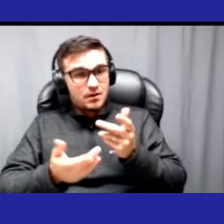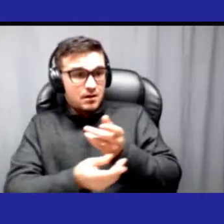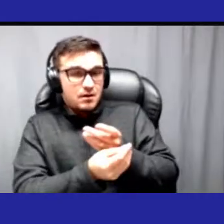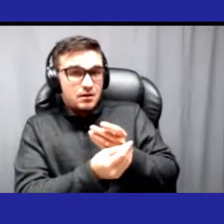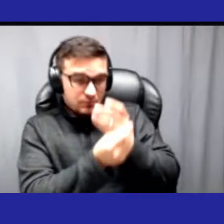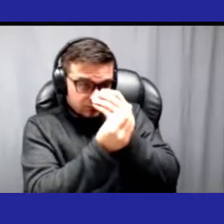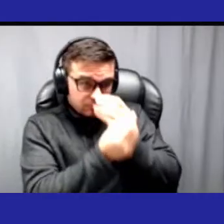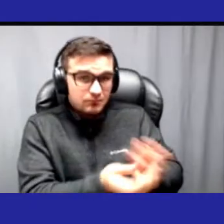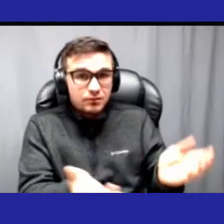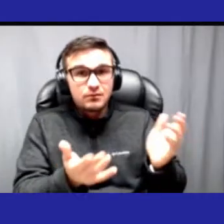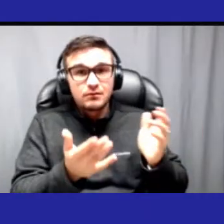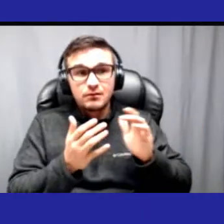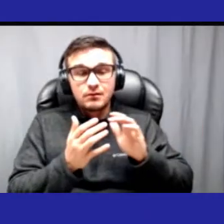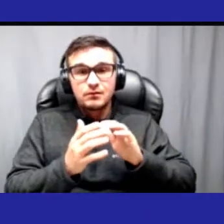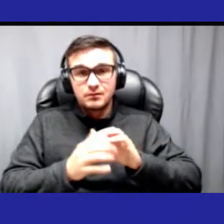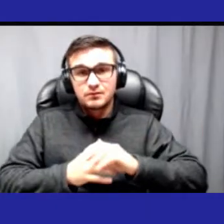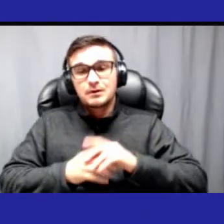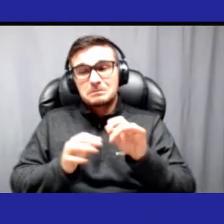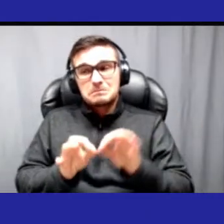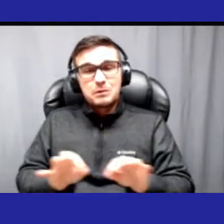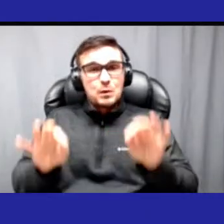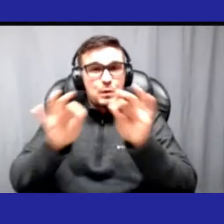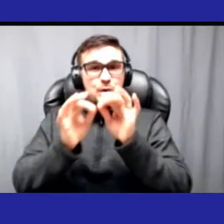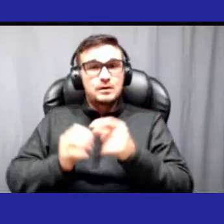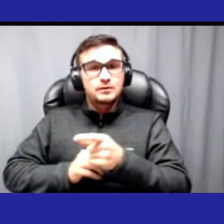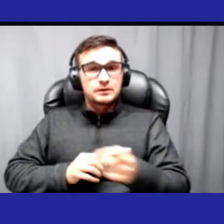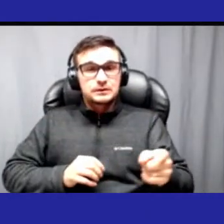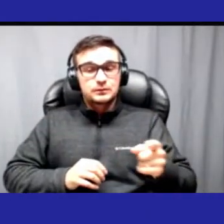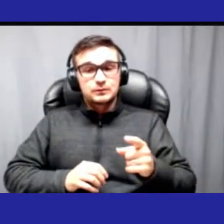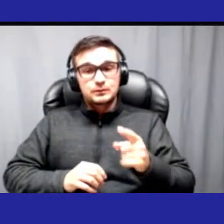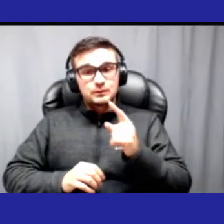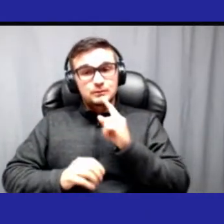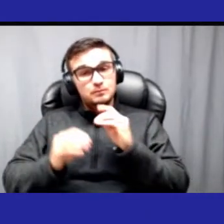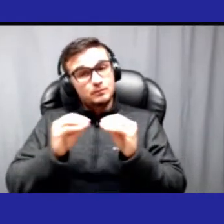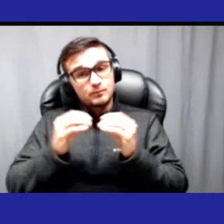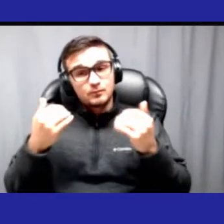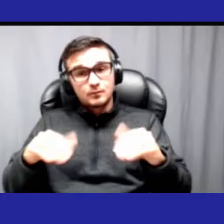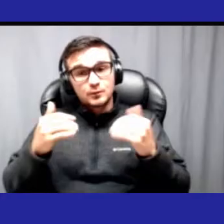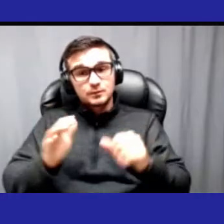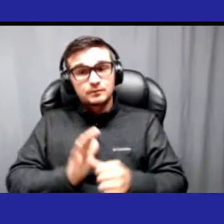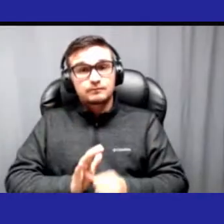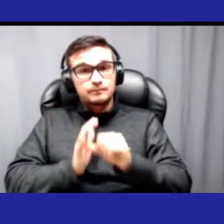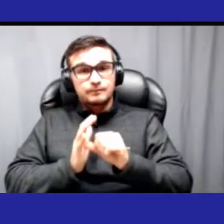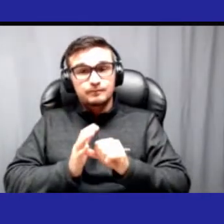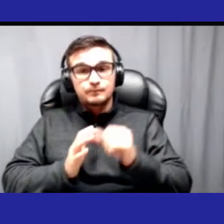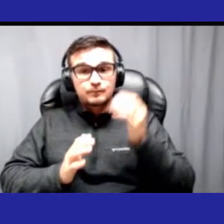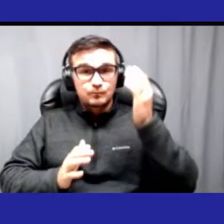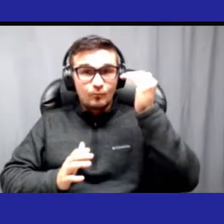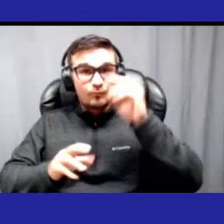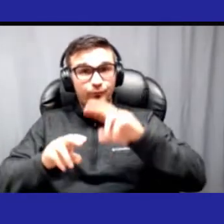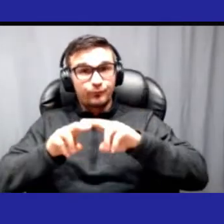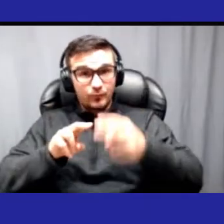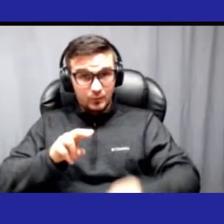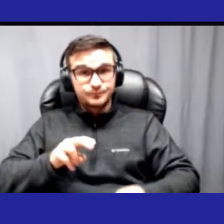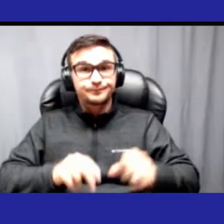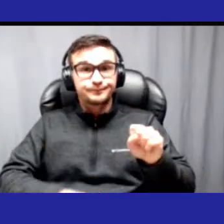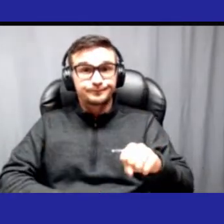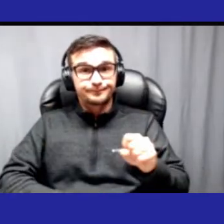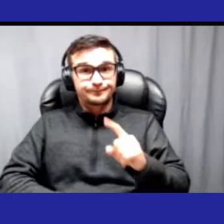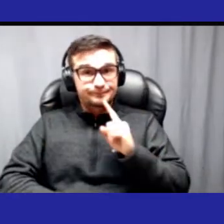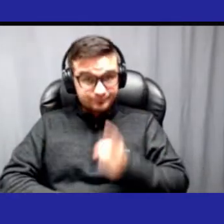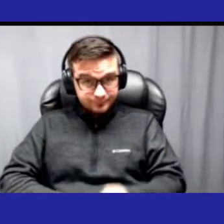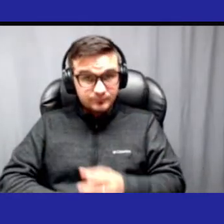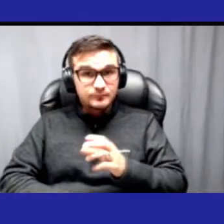people to know it's really a little bit more impressive because the drop is real and the increase is real, but